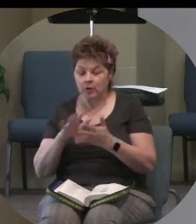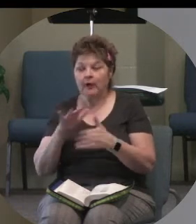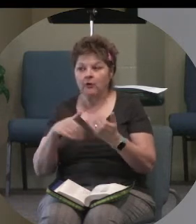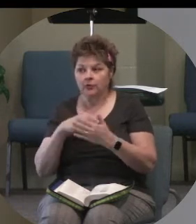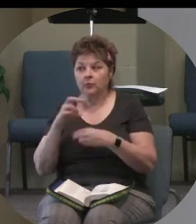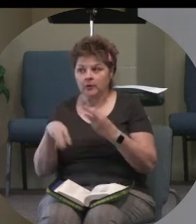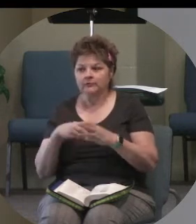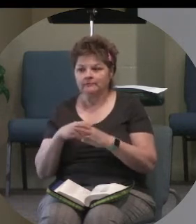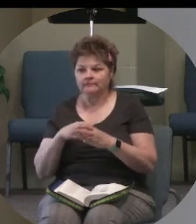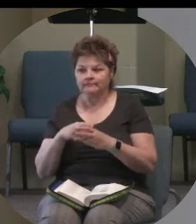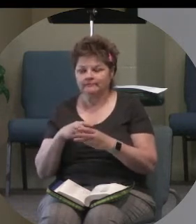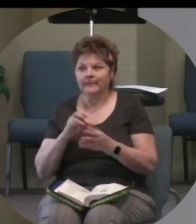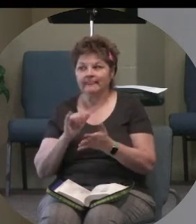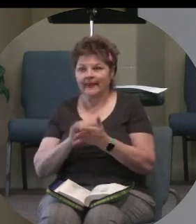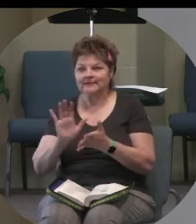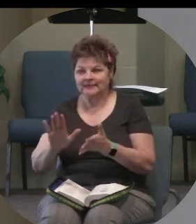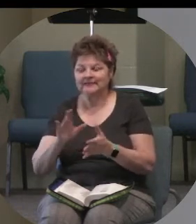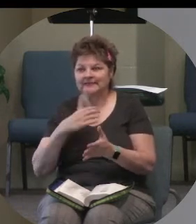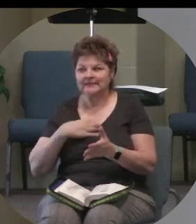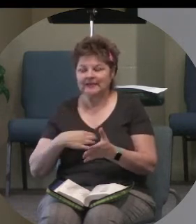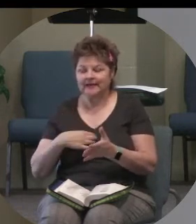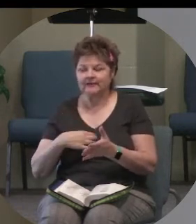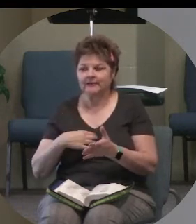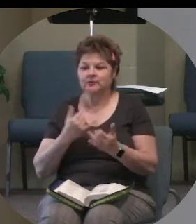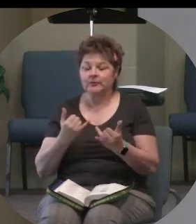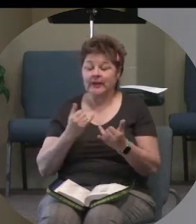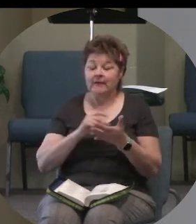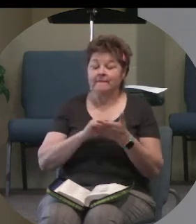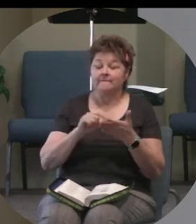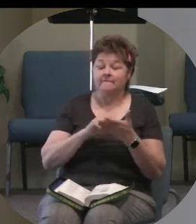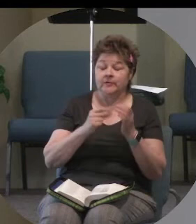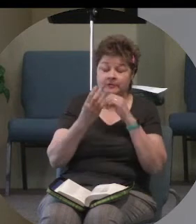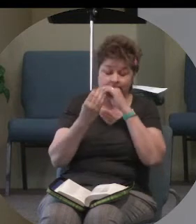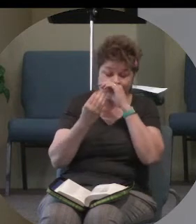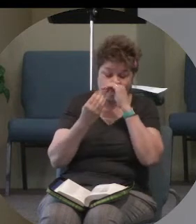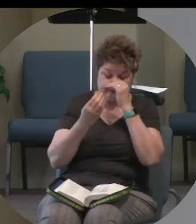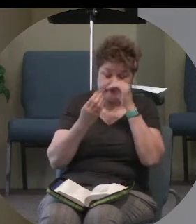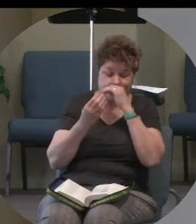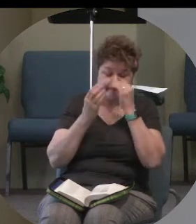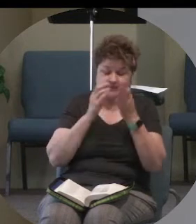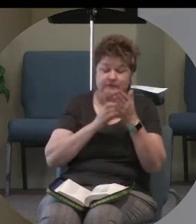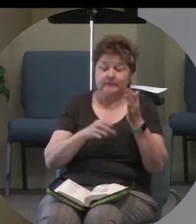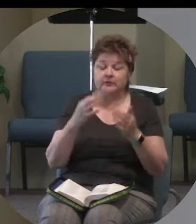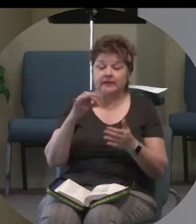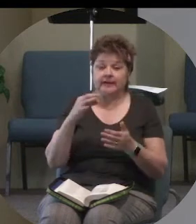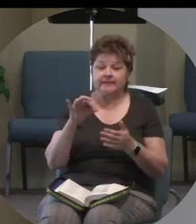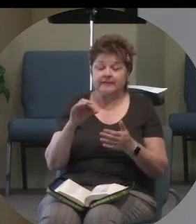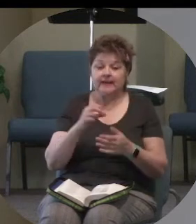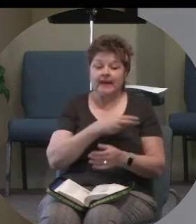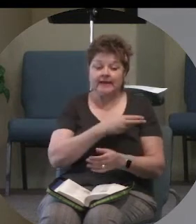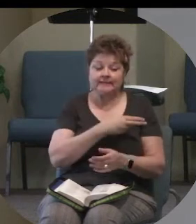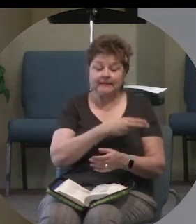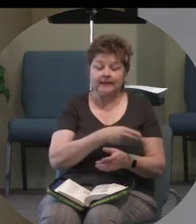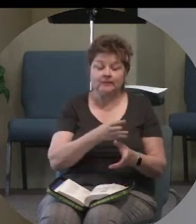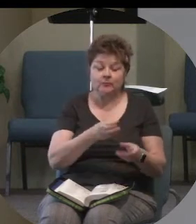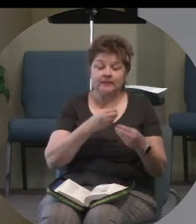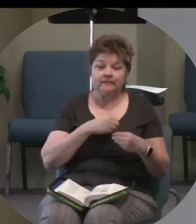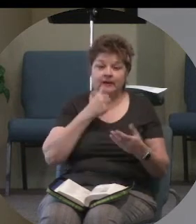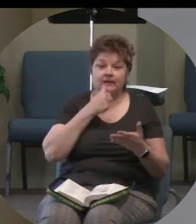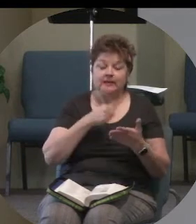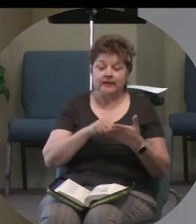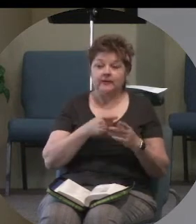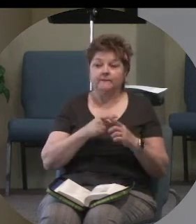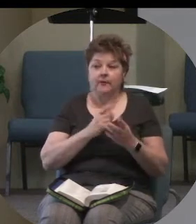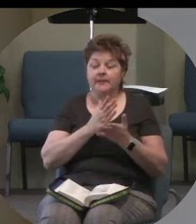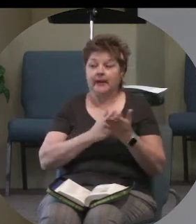desire. So we enter in now, verse 14 of chapter 19. Hezekiah received the letter from the hand of the messenger